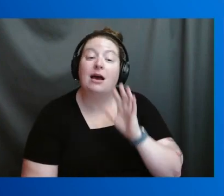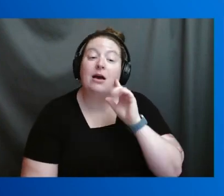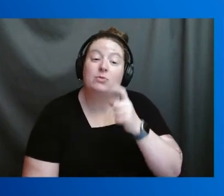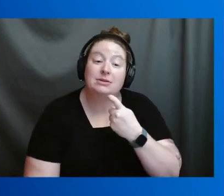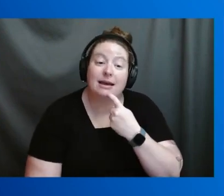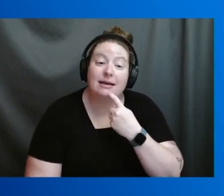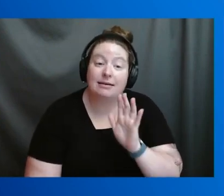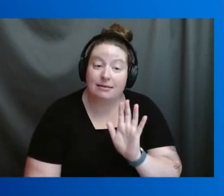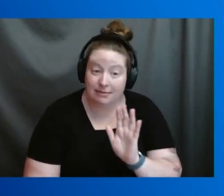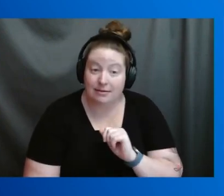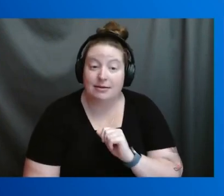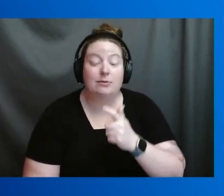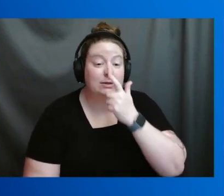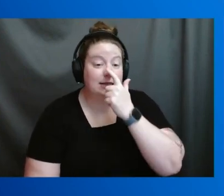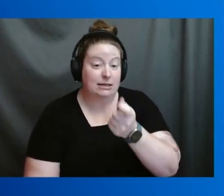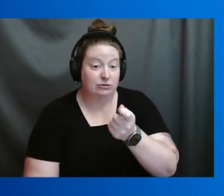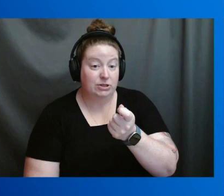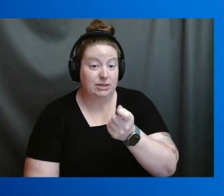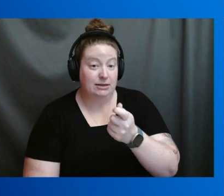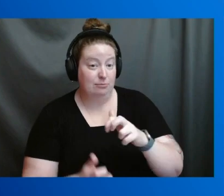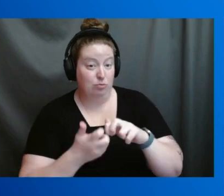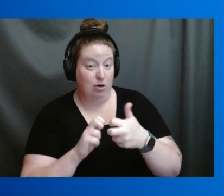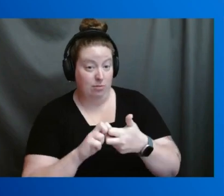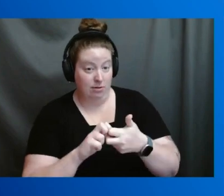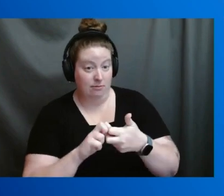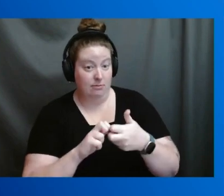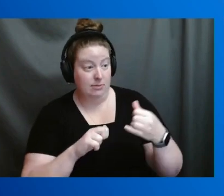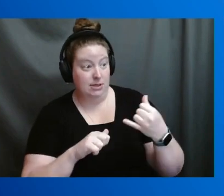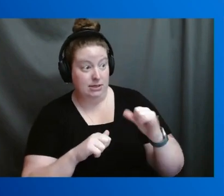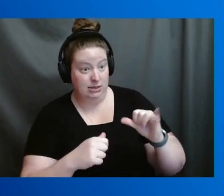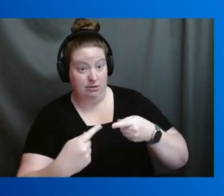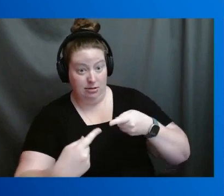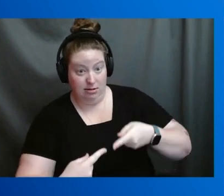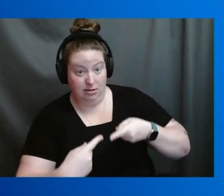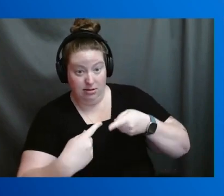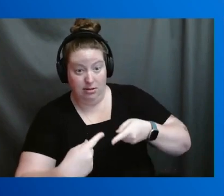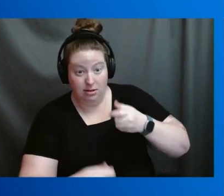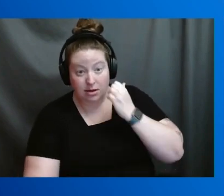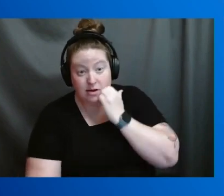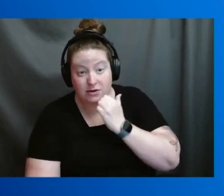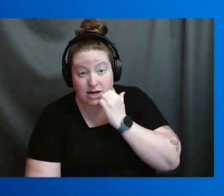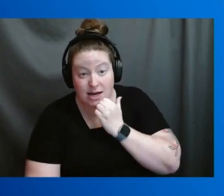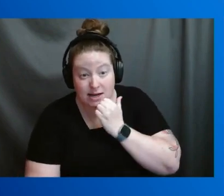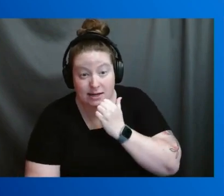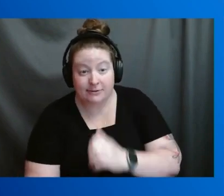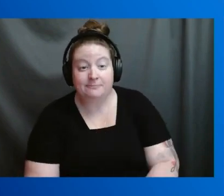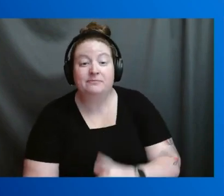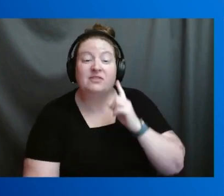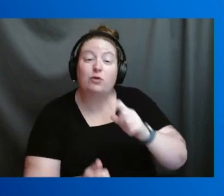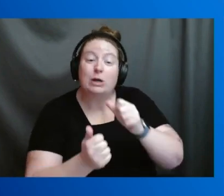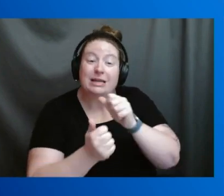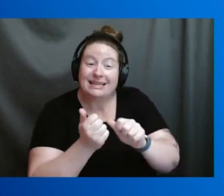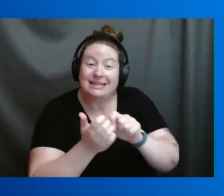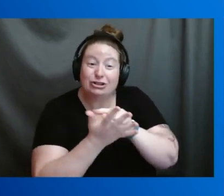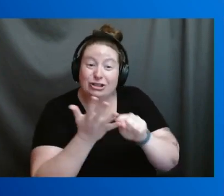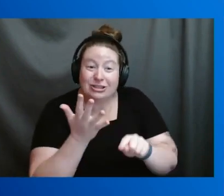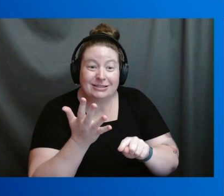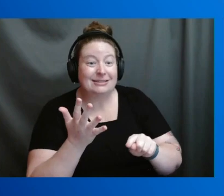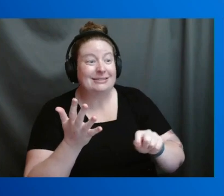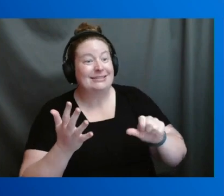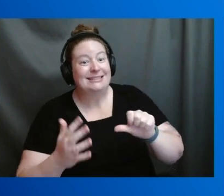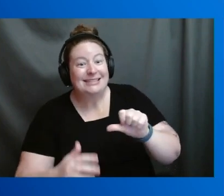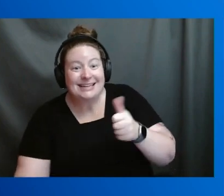a very interesting problem space that still deals with us every day is the fact that for each of those tens of trillions of requests, how